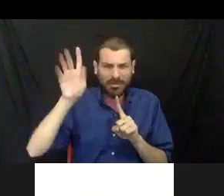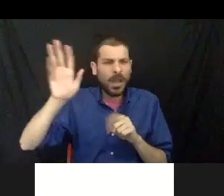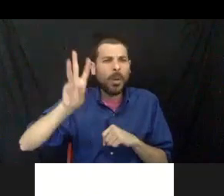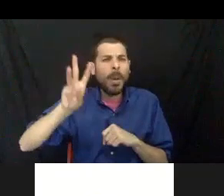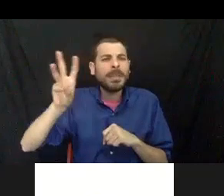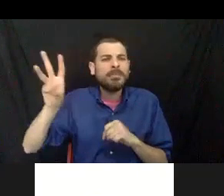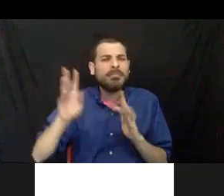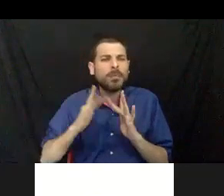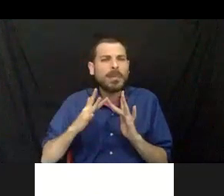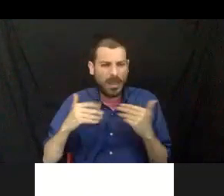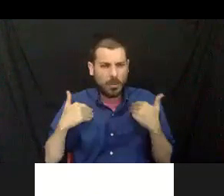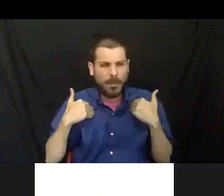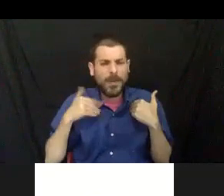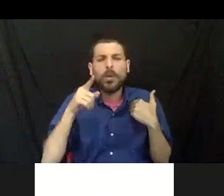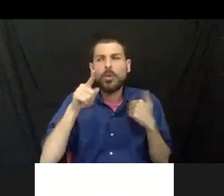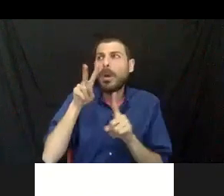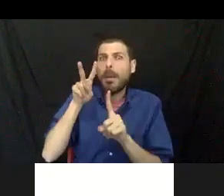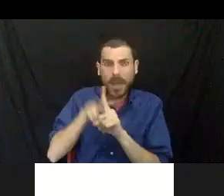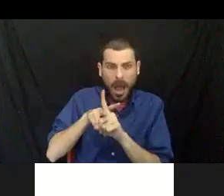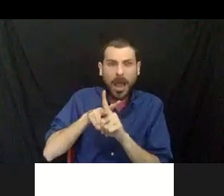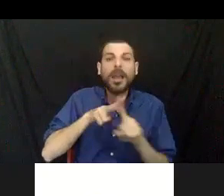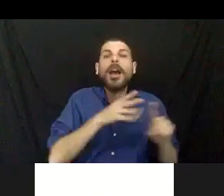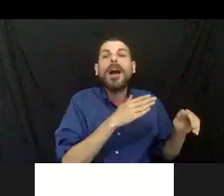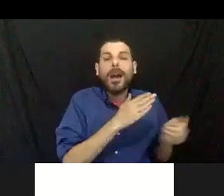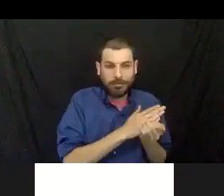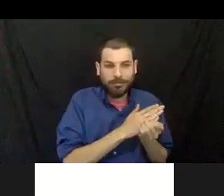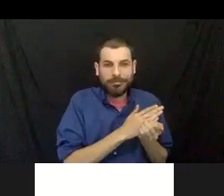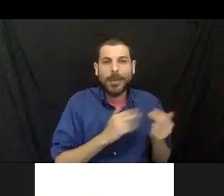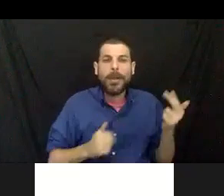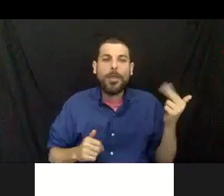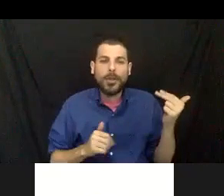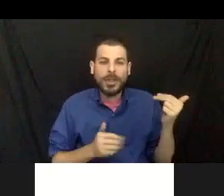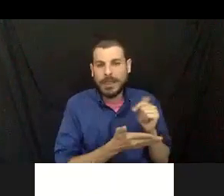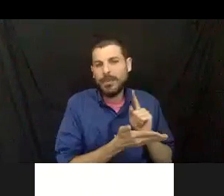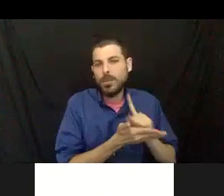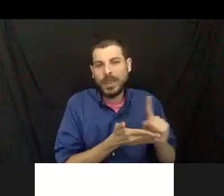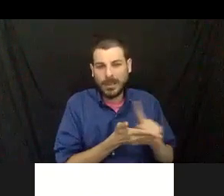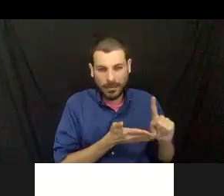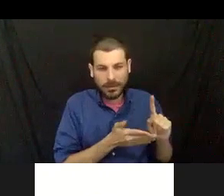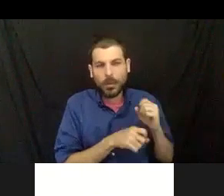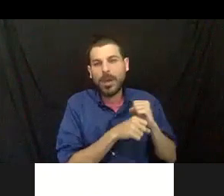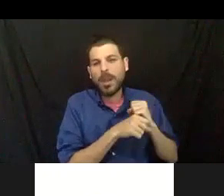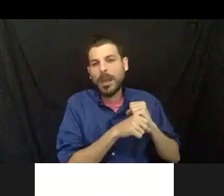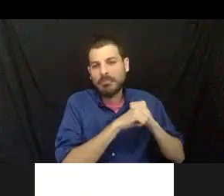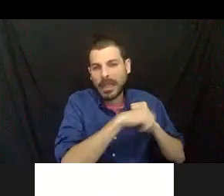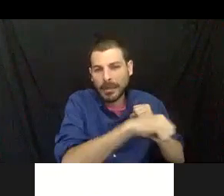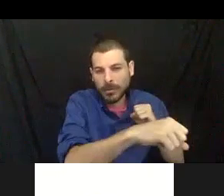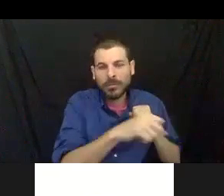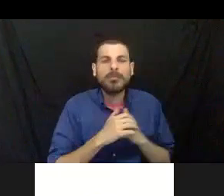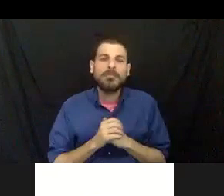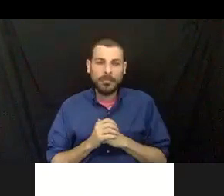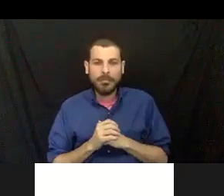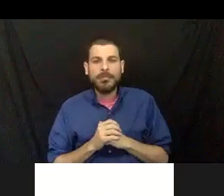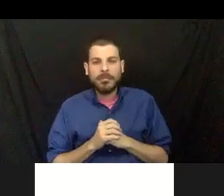for that benefit just so you could get a 13-week extension of your regular